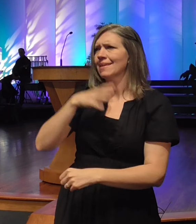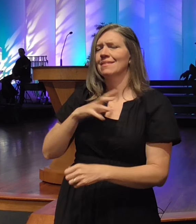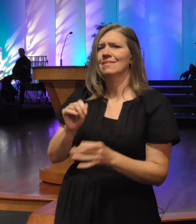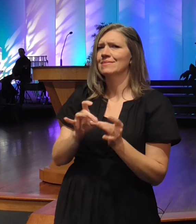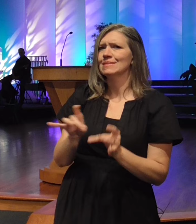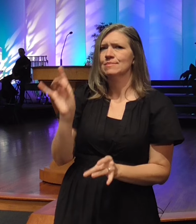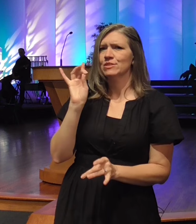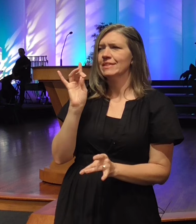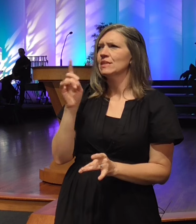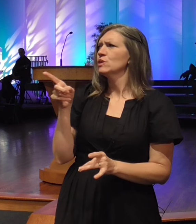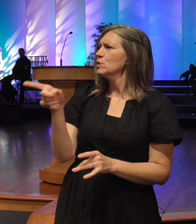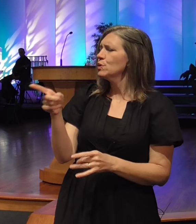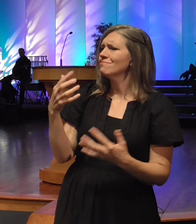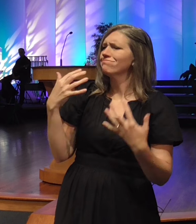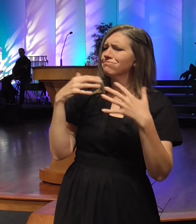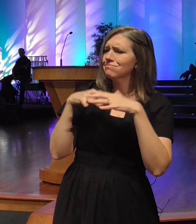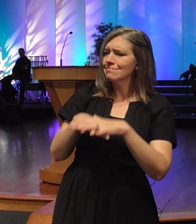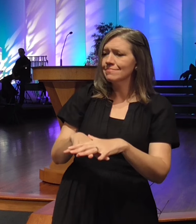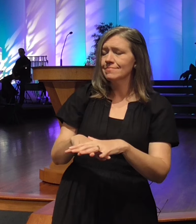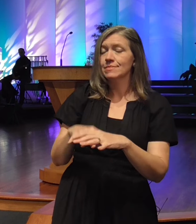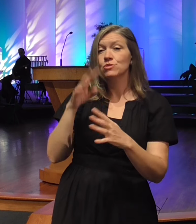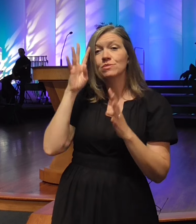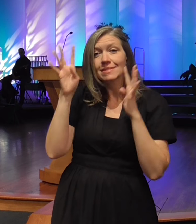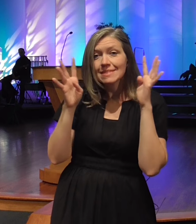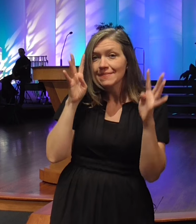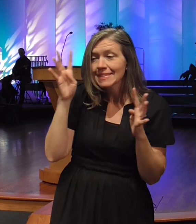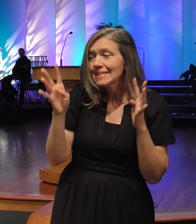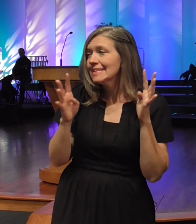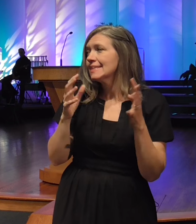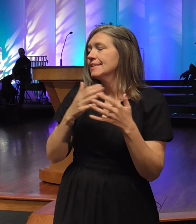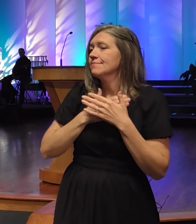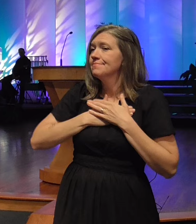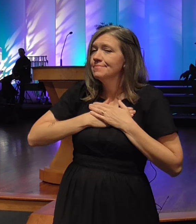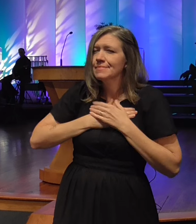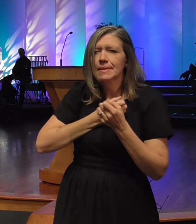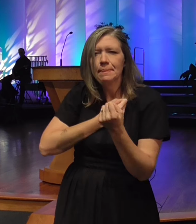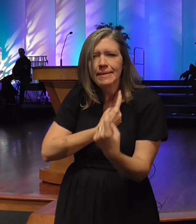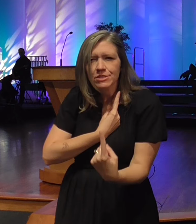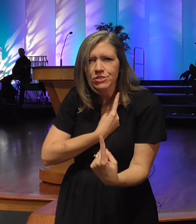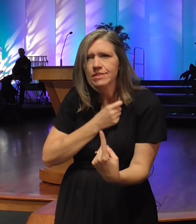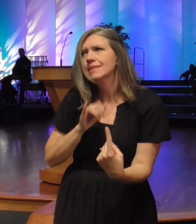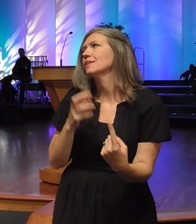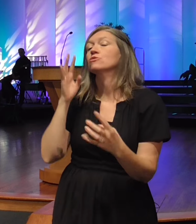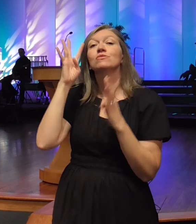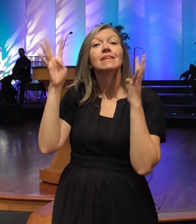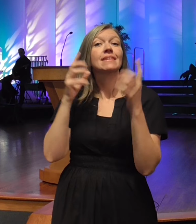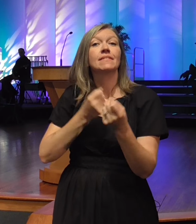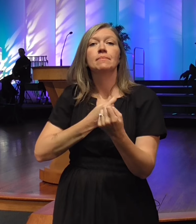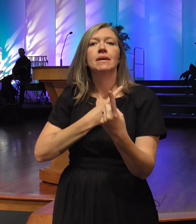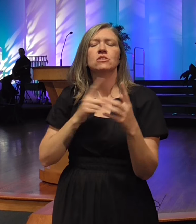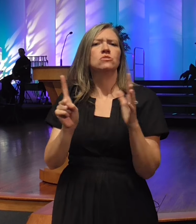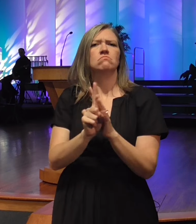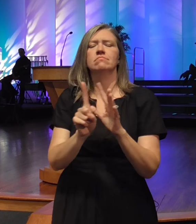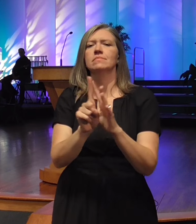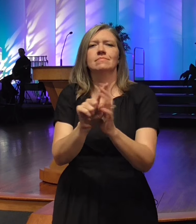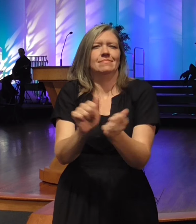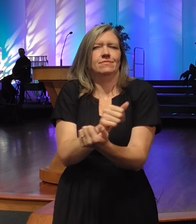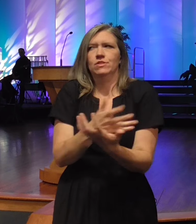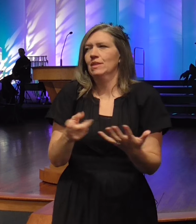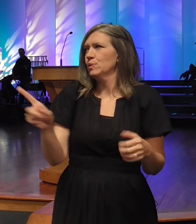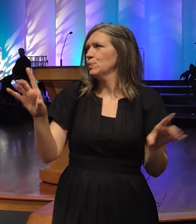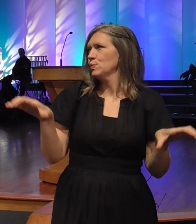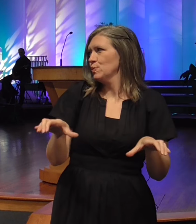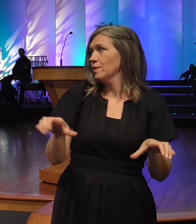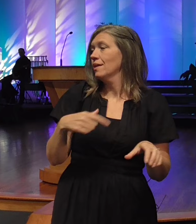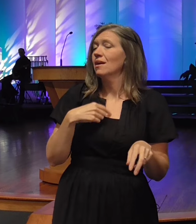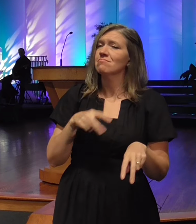have you here. Tate, you are such a powerful man of spirit. You entwine an incredible